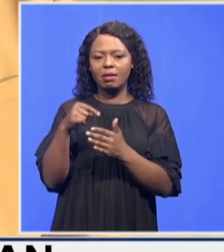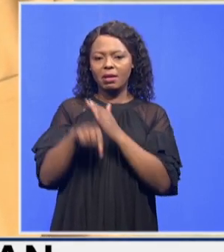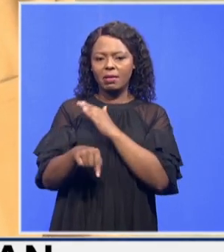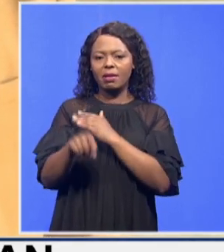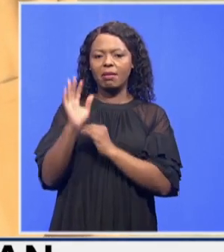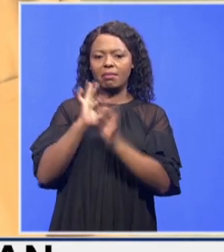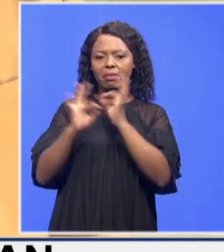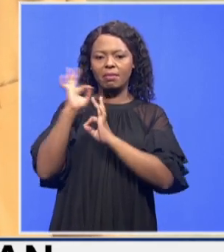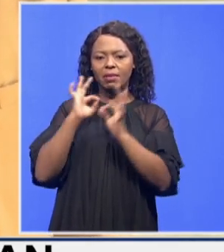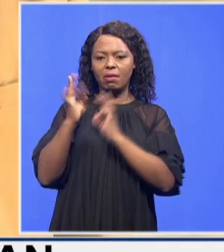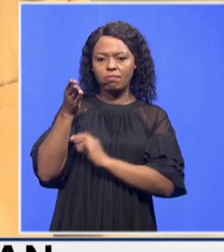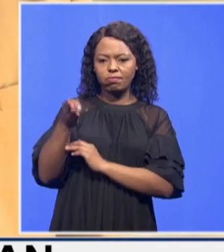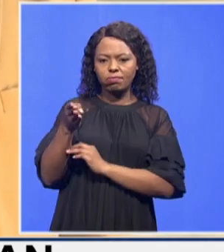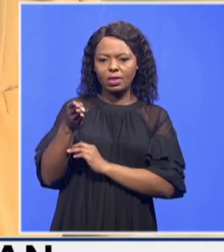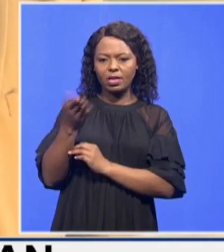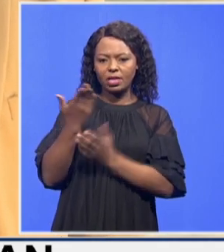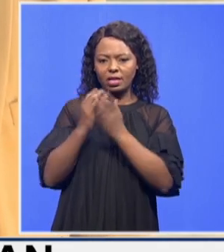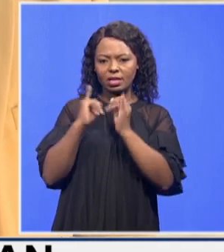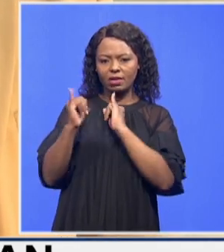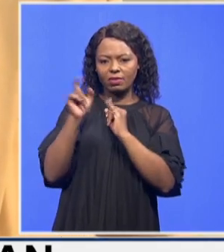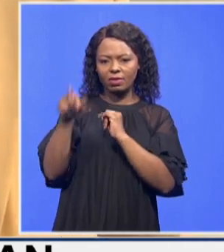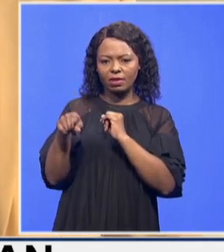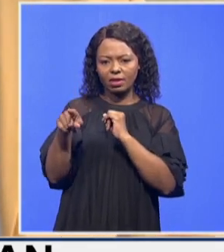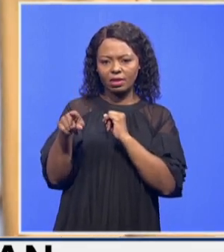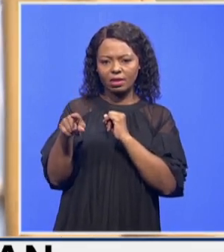about this. I don't know if he's still with you.